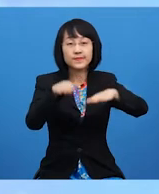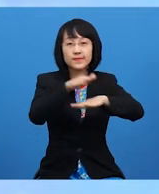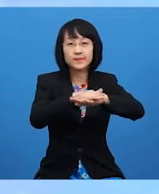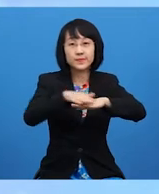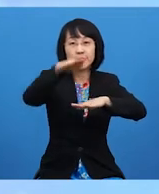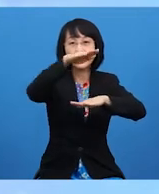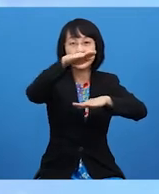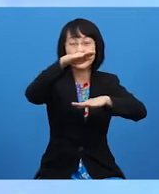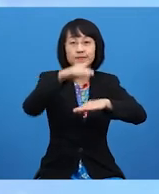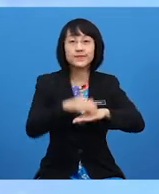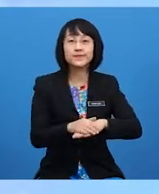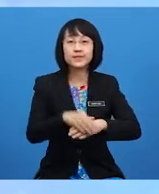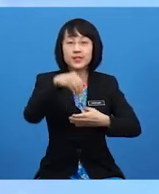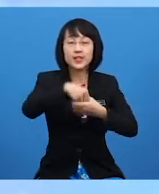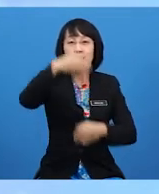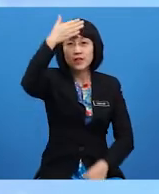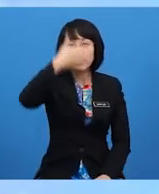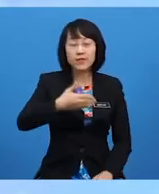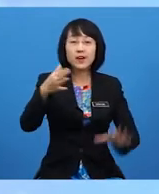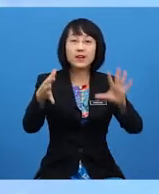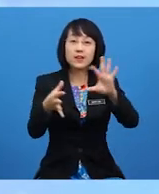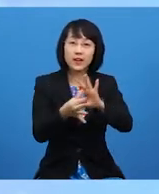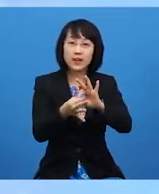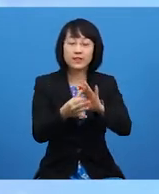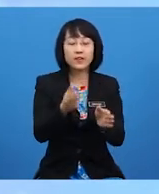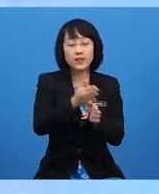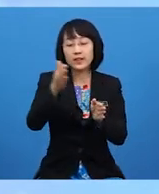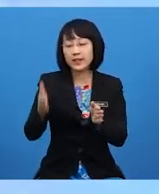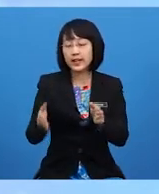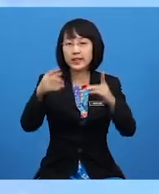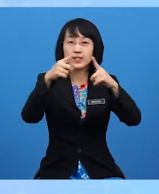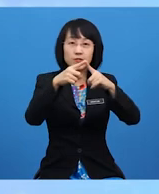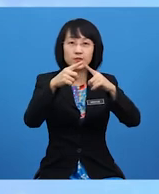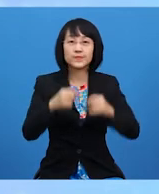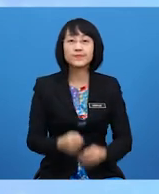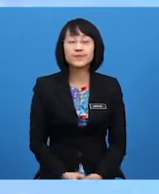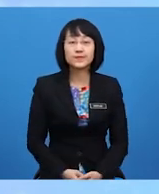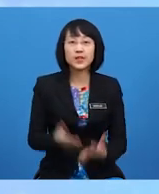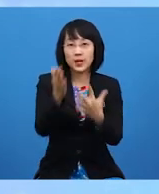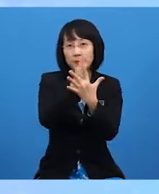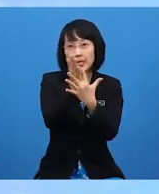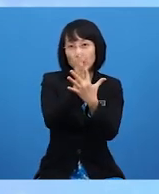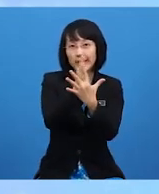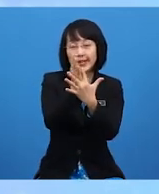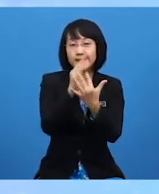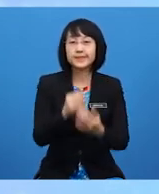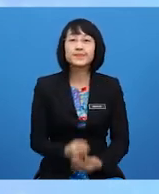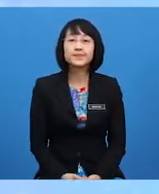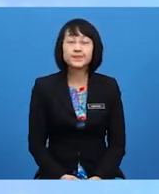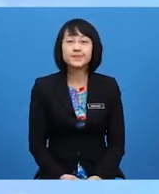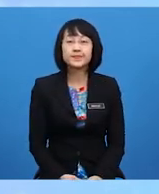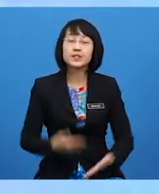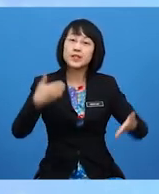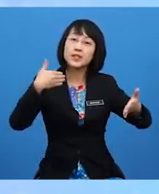above, in front of, next to, between,